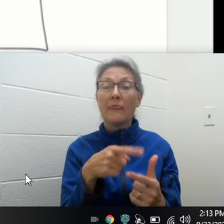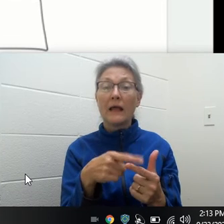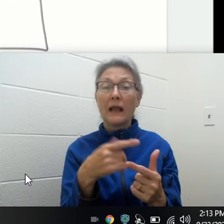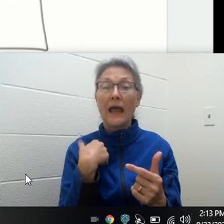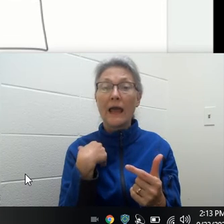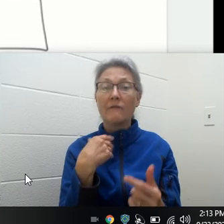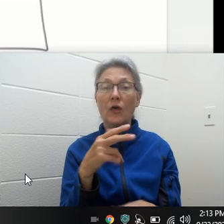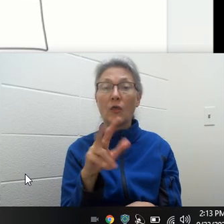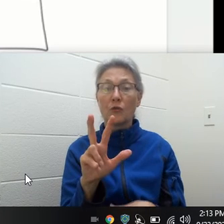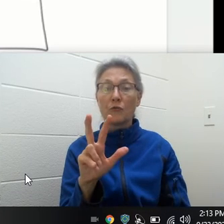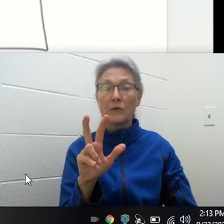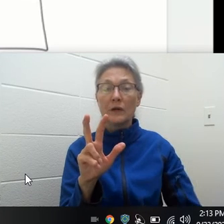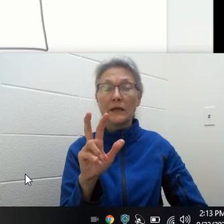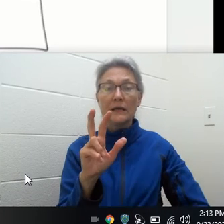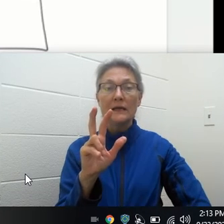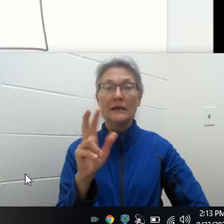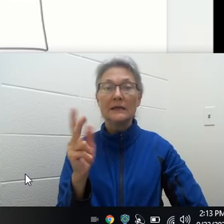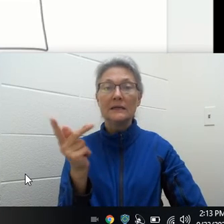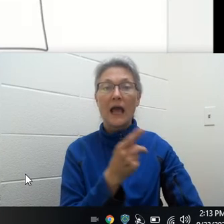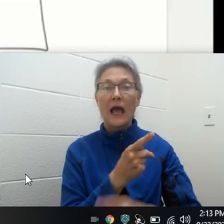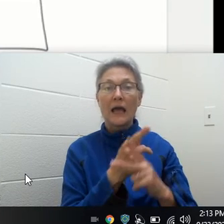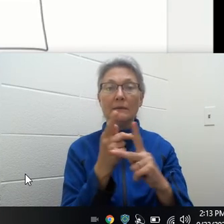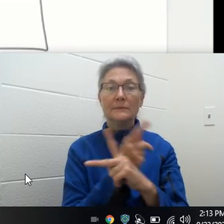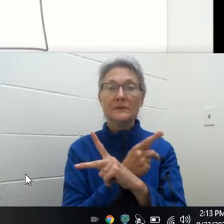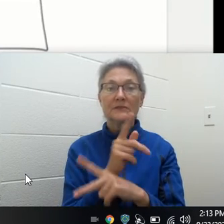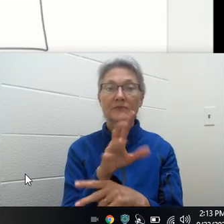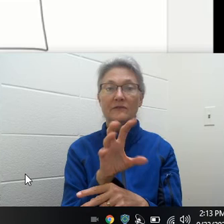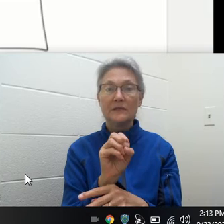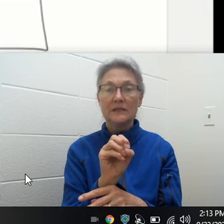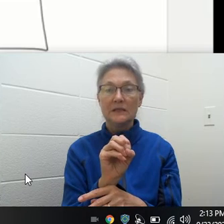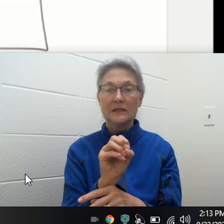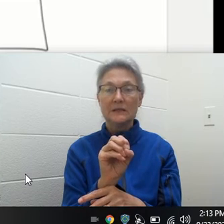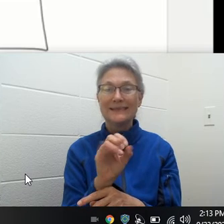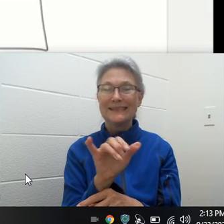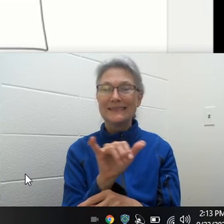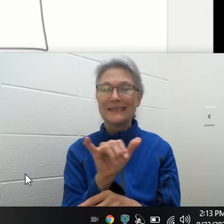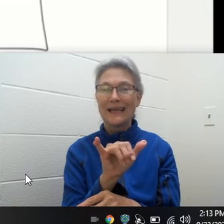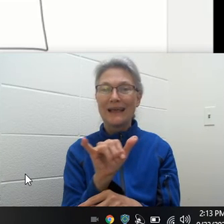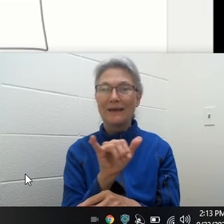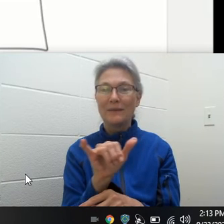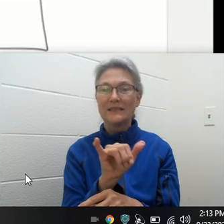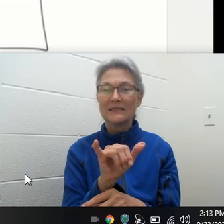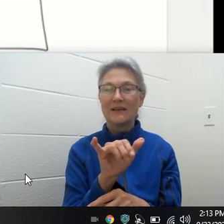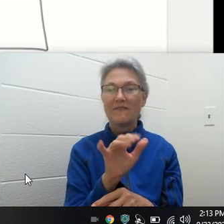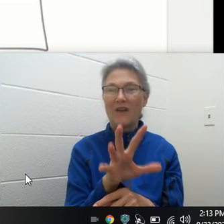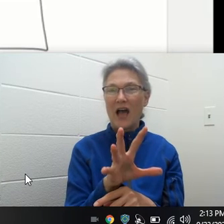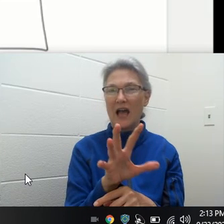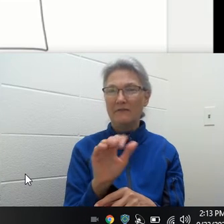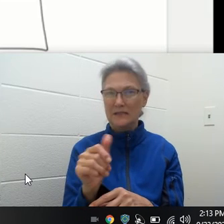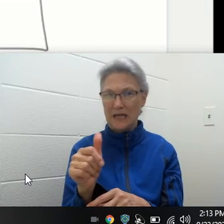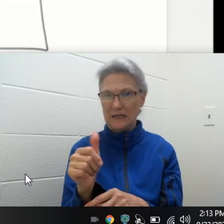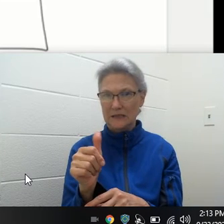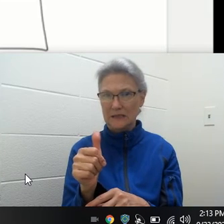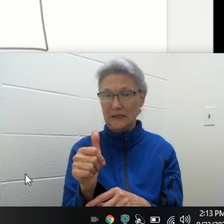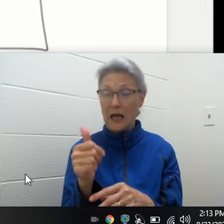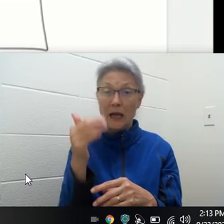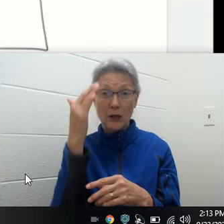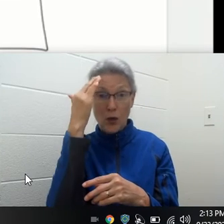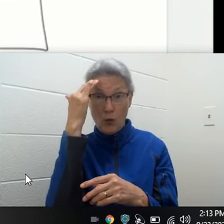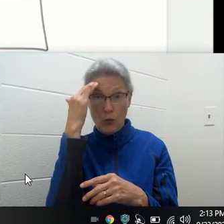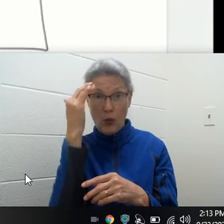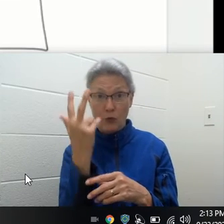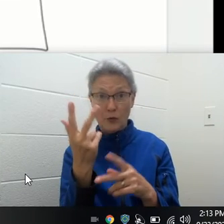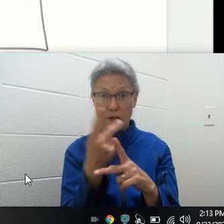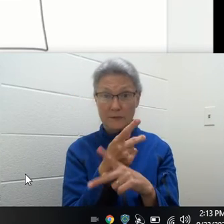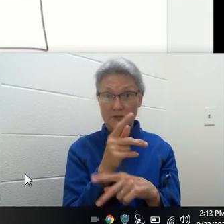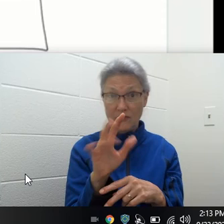have 3 times 50, which is the same as 5 tens. And I know that 3